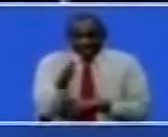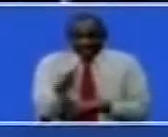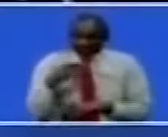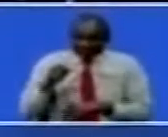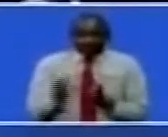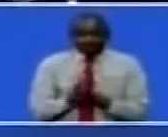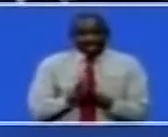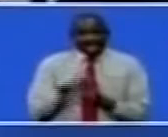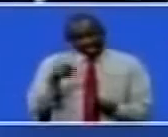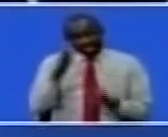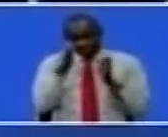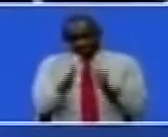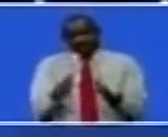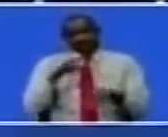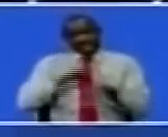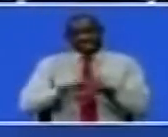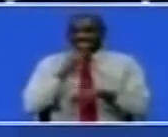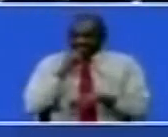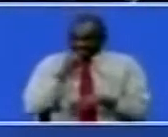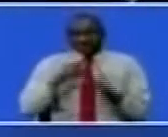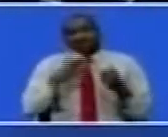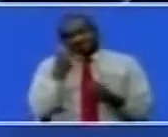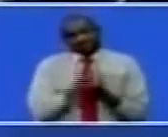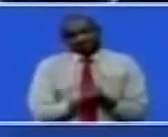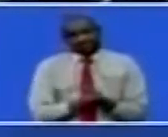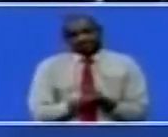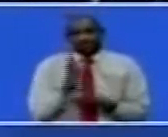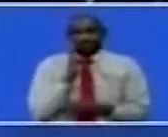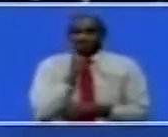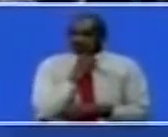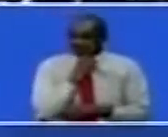huku Nigel Owens akitua taji la marefa. Robinson Okenye, KTN Michezo.